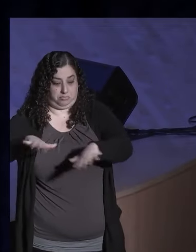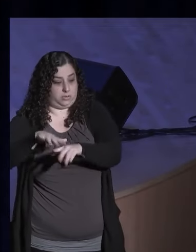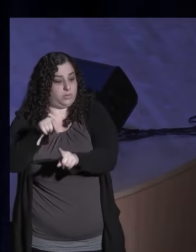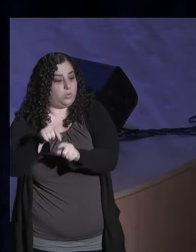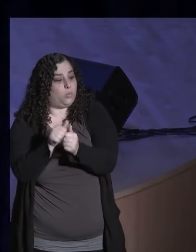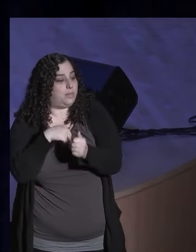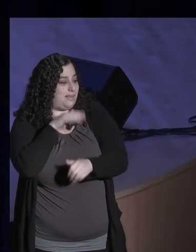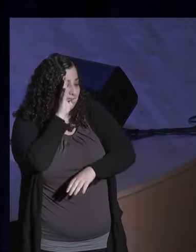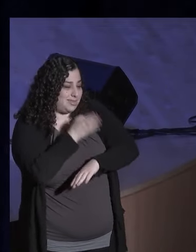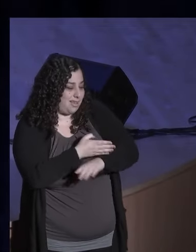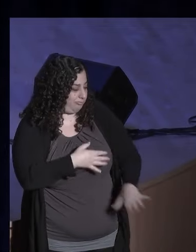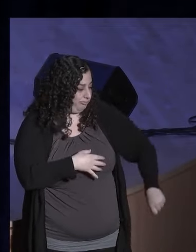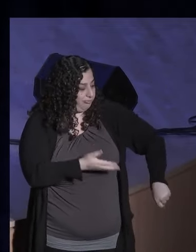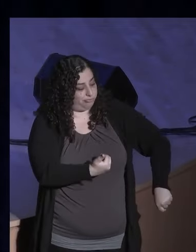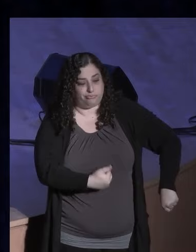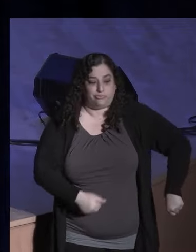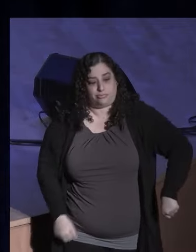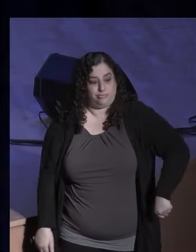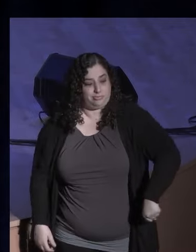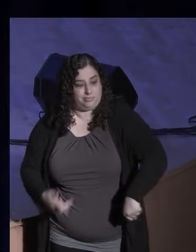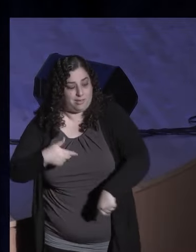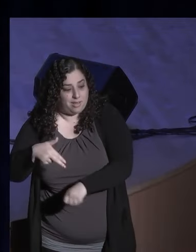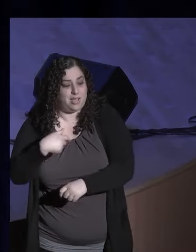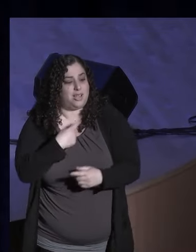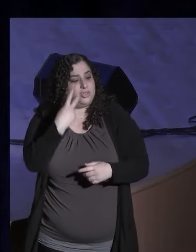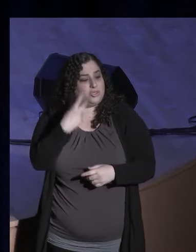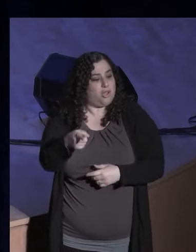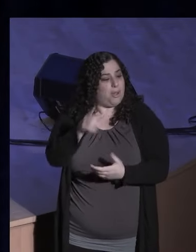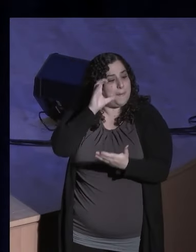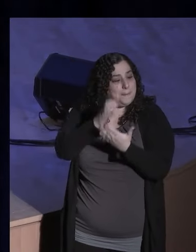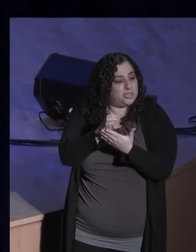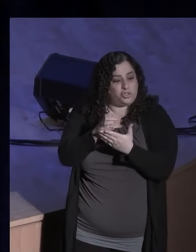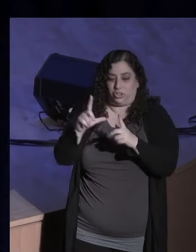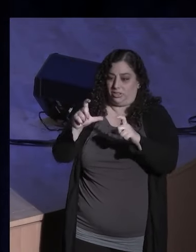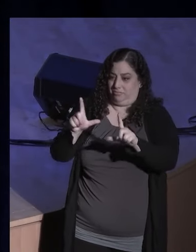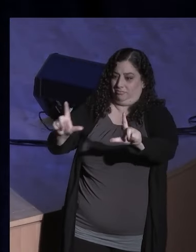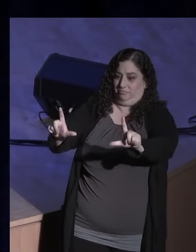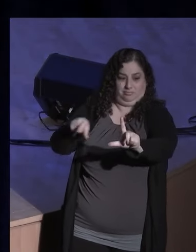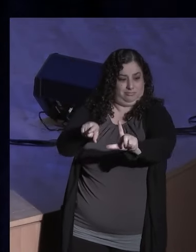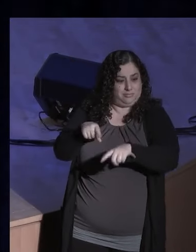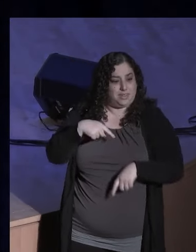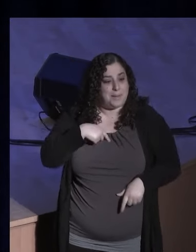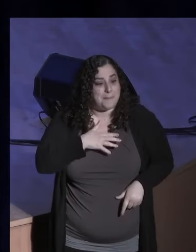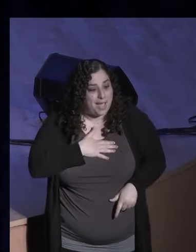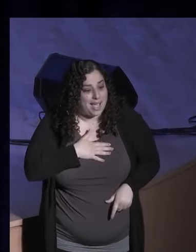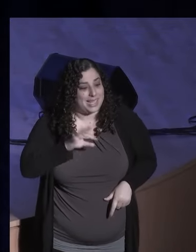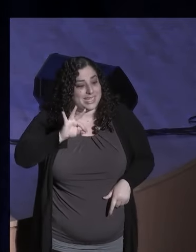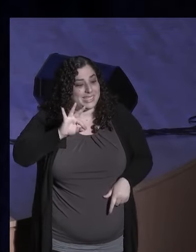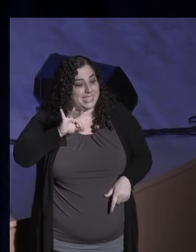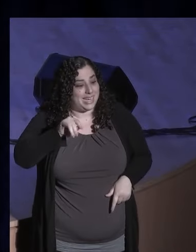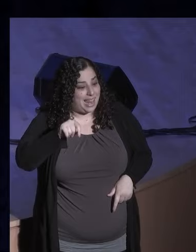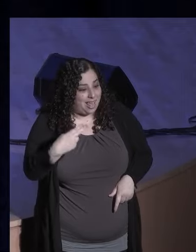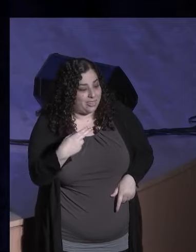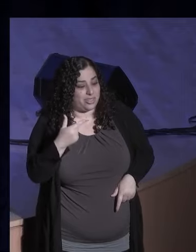Bizia, Yankton Chief Smutty Bear. For you see, he's my 9th great-grandfather, my son's 10th